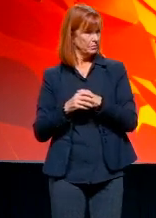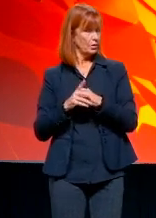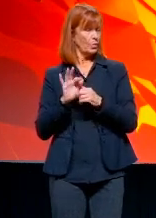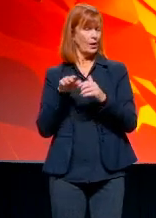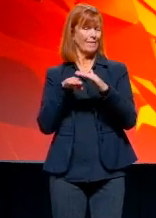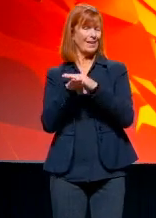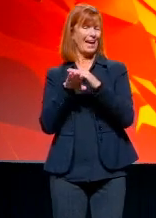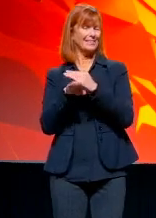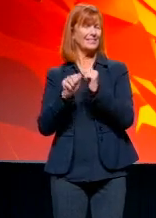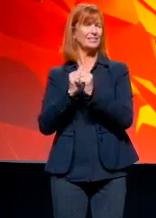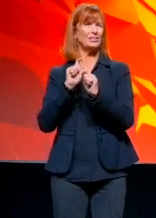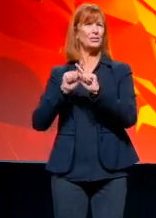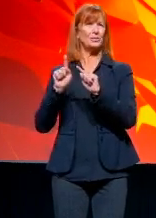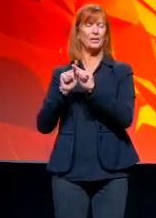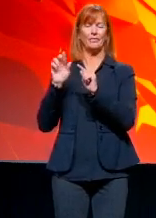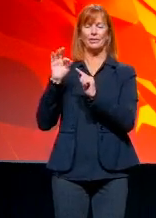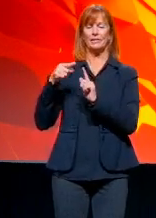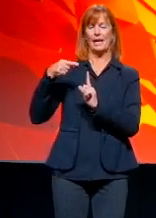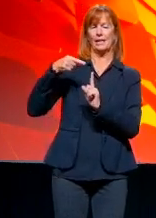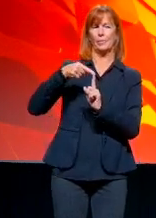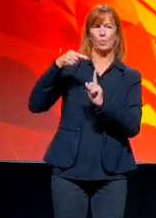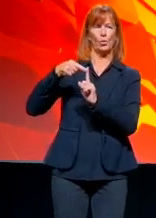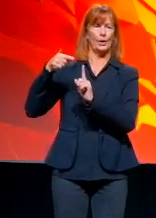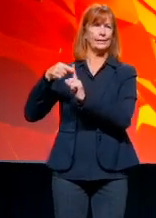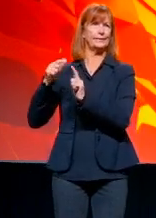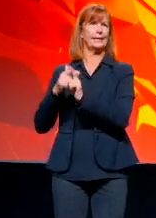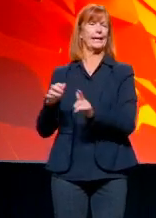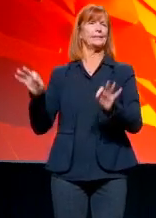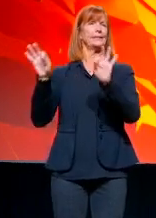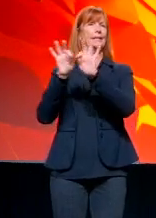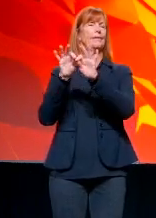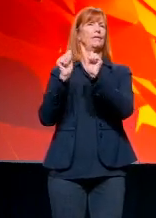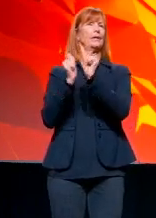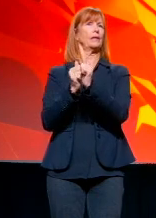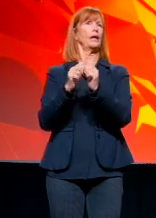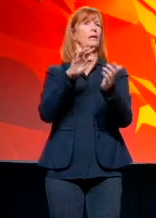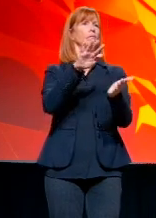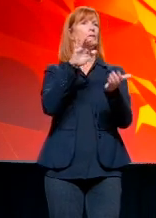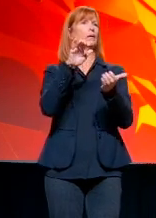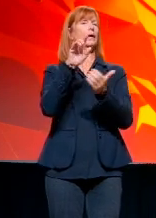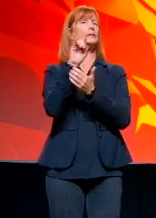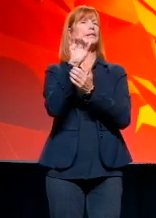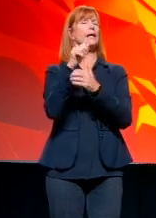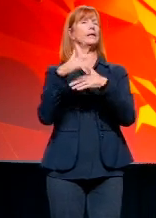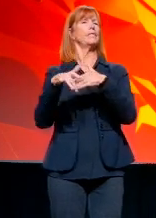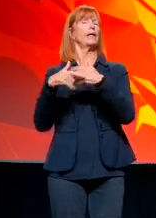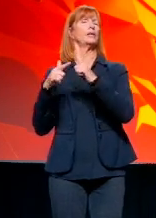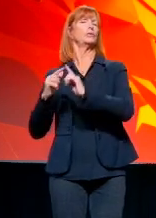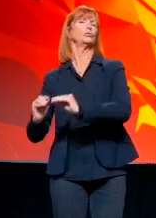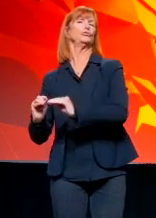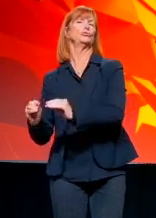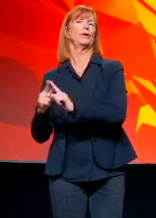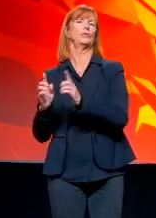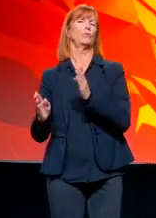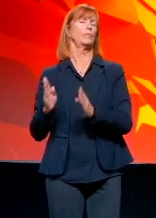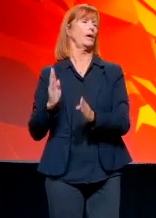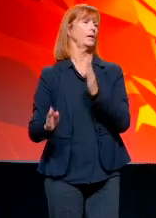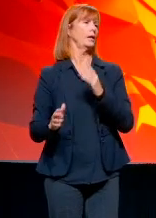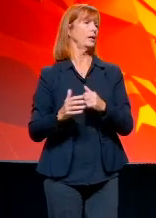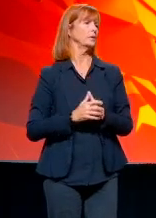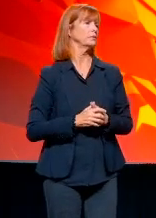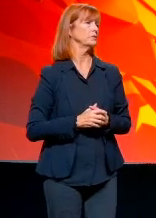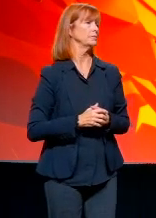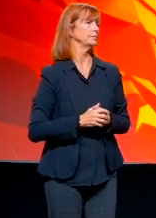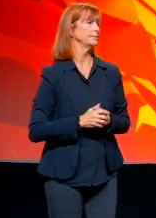points that significantly augment the amount of data available for us to train our robotics model. But there's a